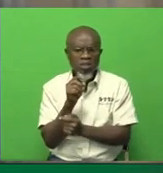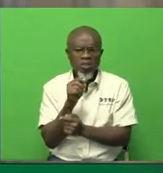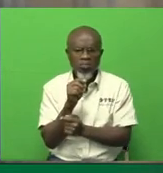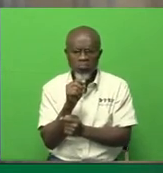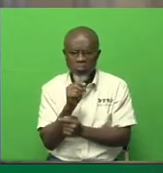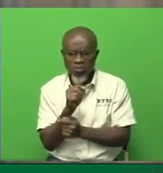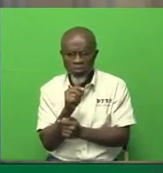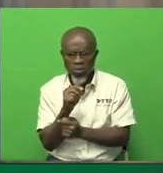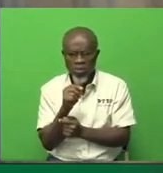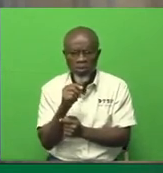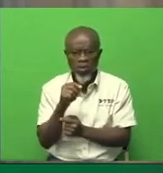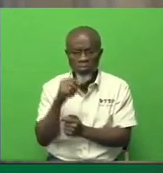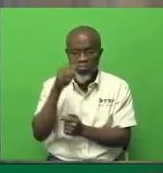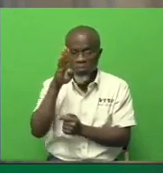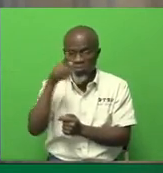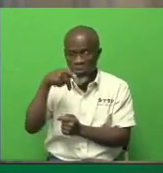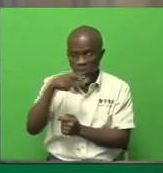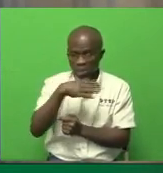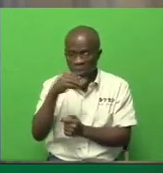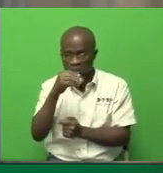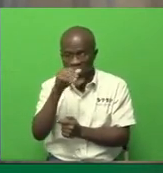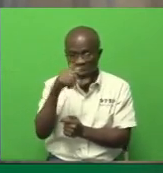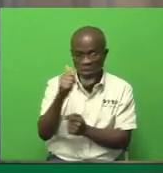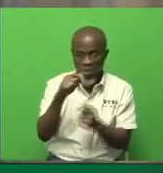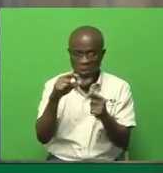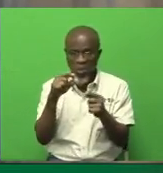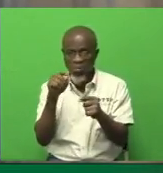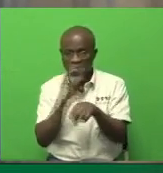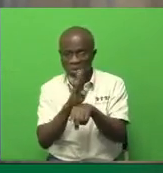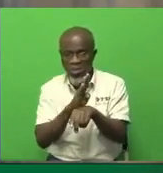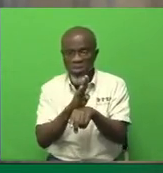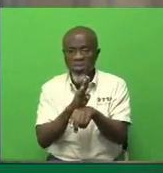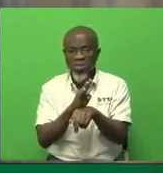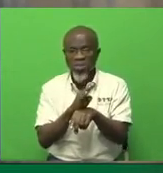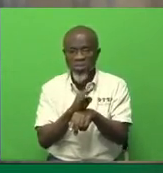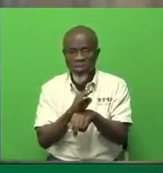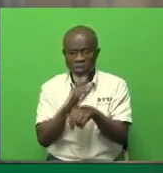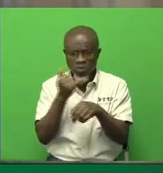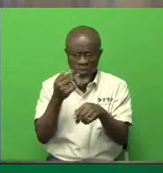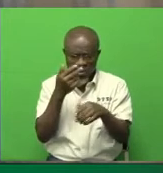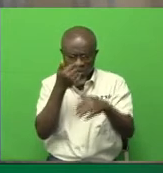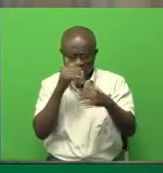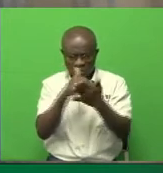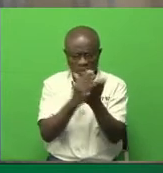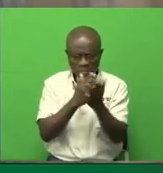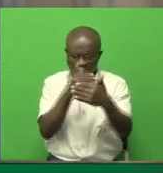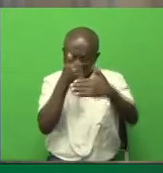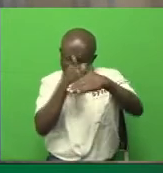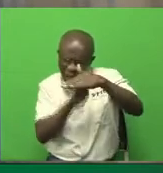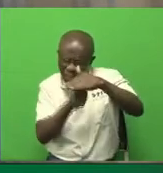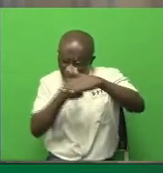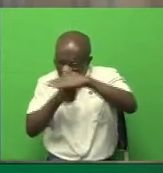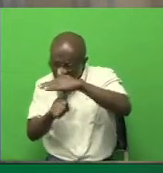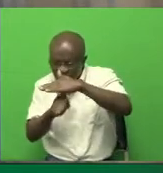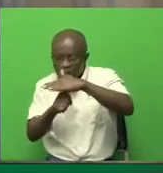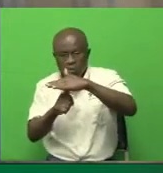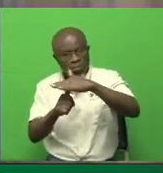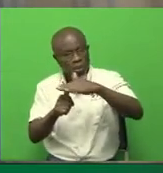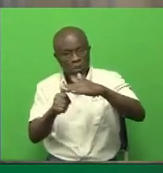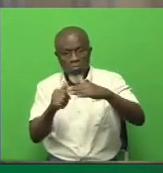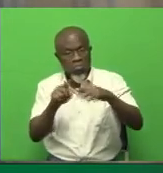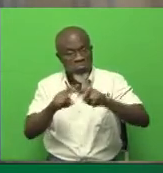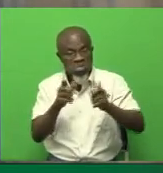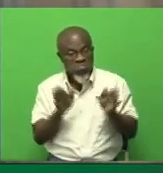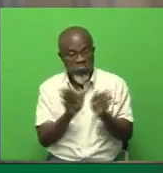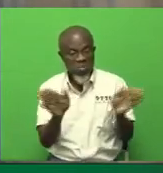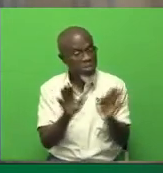is shrouded in mystery we could understand confidentiality when it comes about price but the public has not